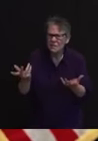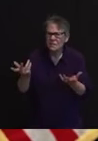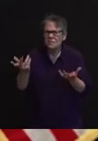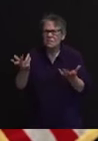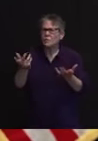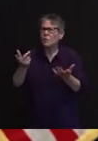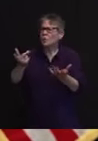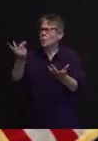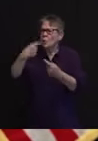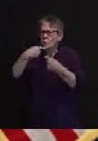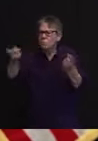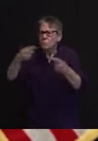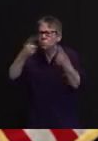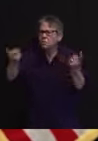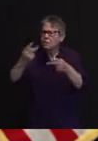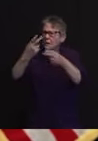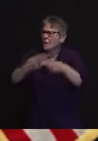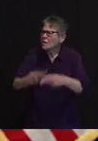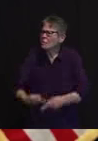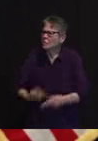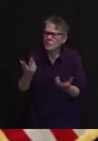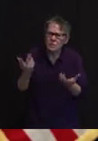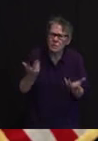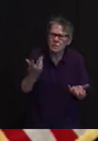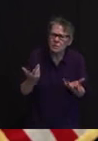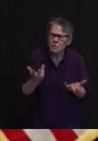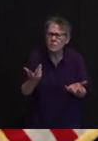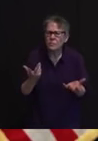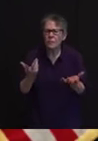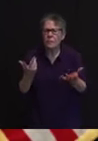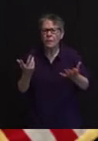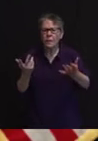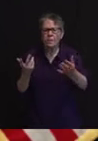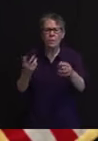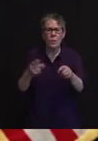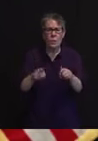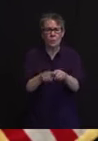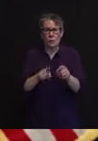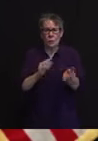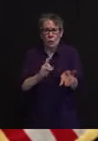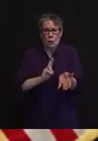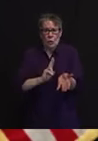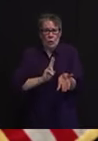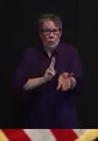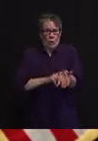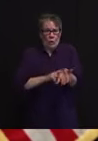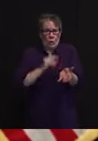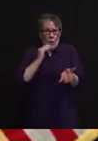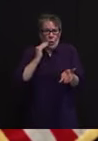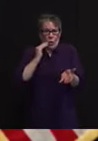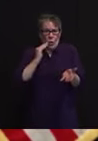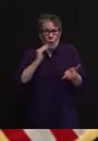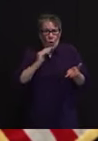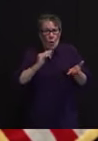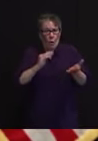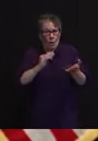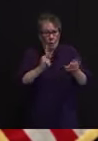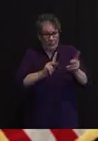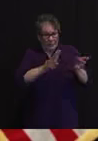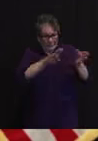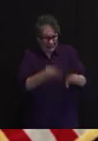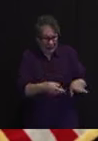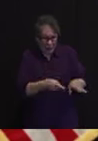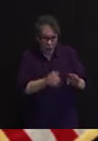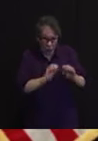there are people who have not been tested. What is the recommendation for testing at nursing homes, and how complete is it? And do you think